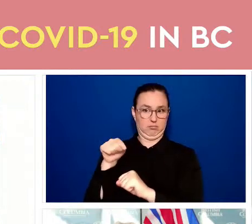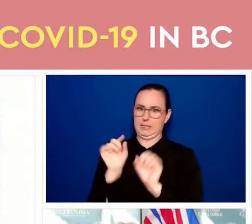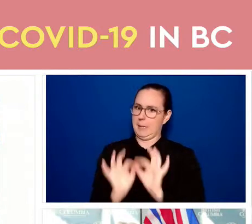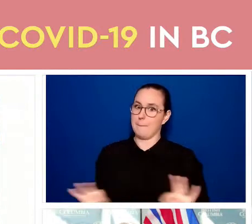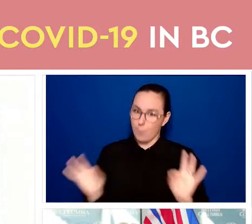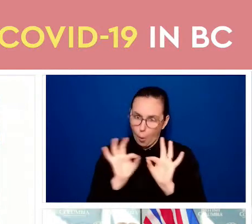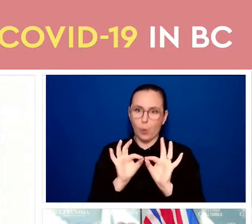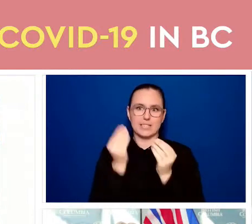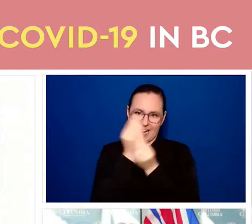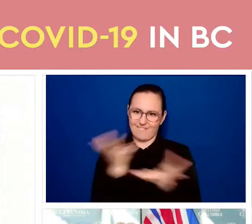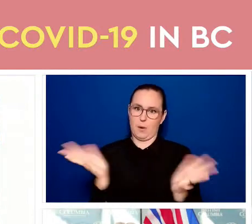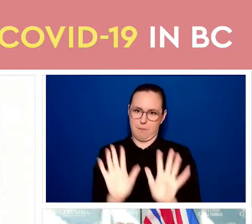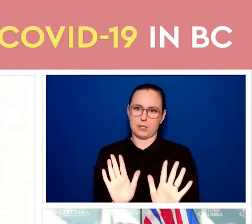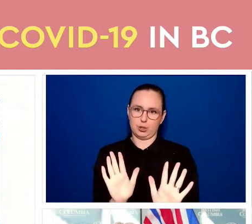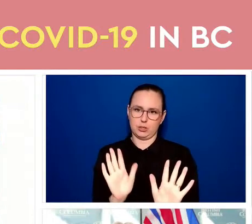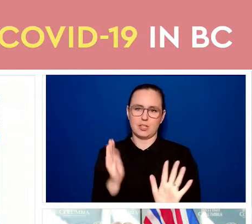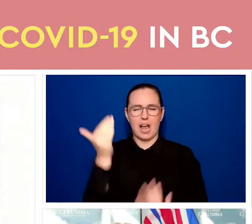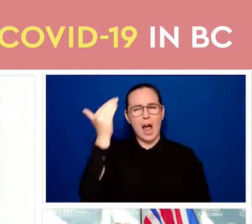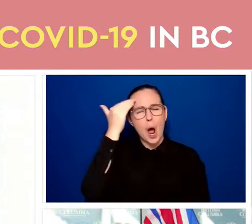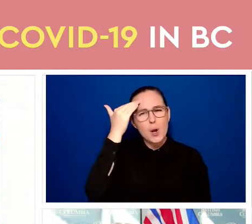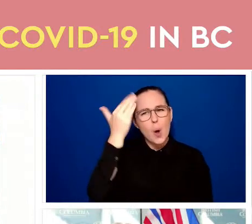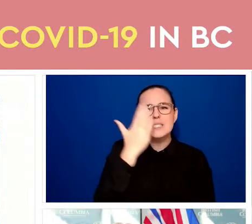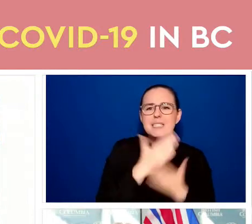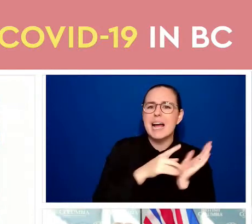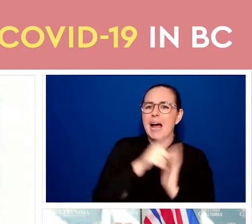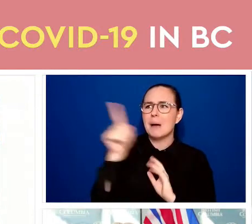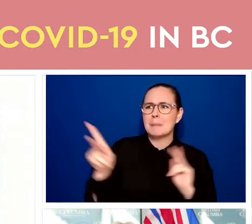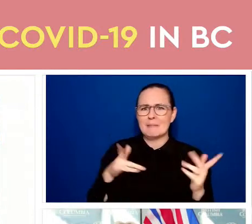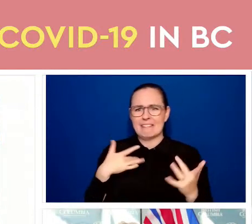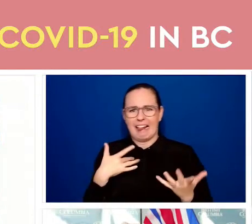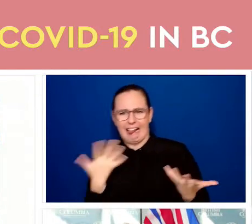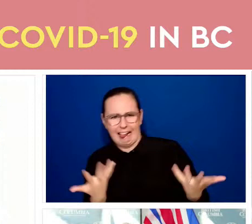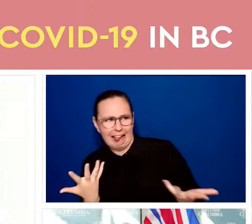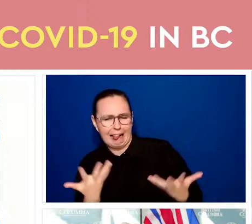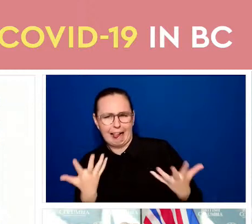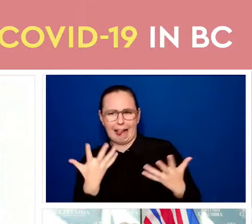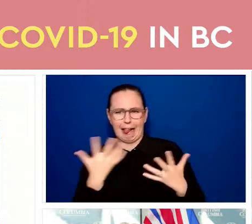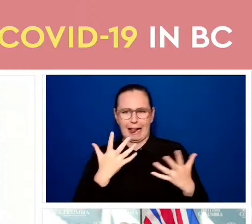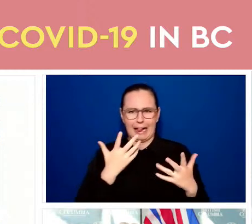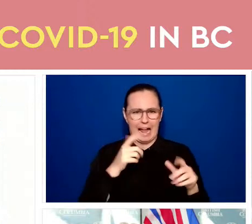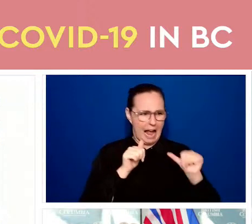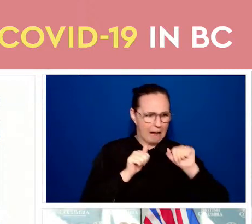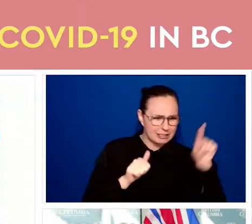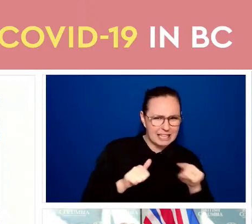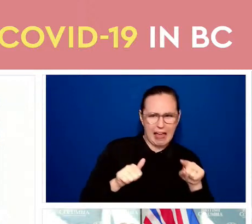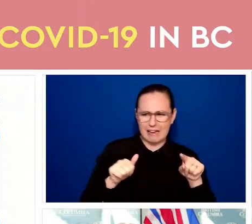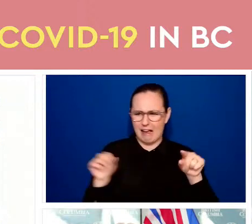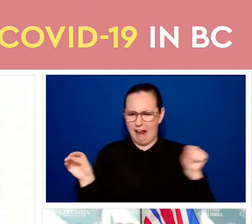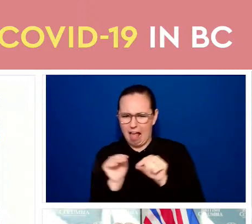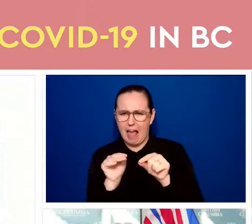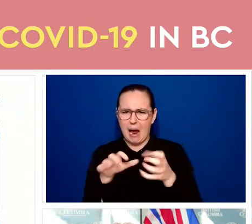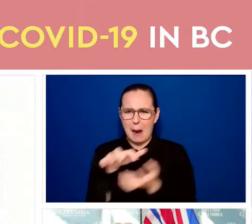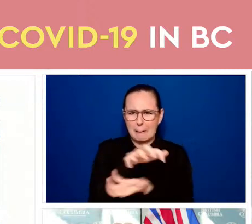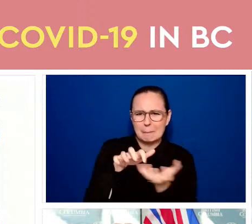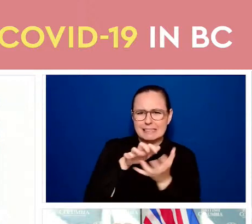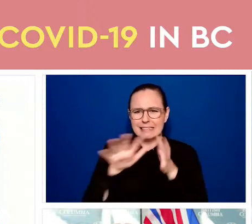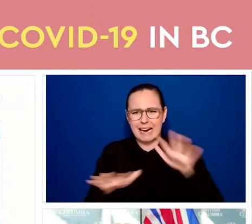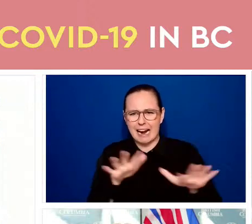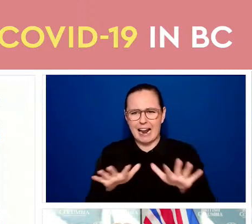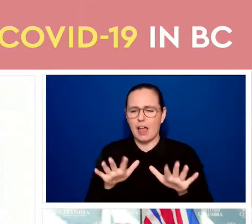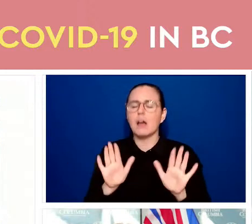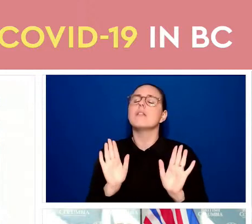about acceptance of mixed vaccine schedules around the world. We continue to work with our colleagues in Health Canada